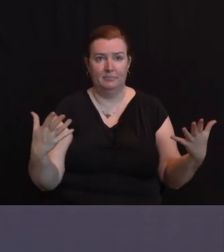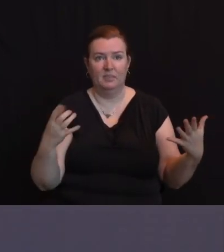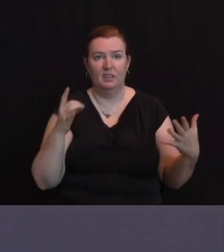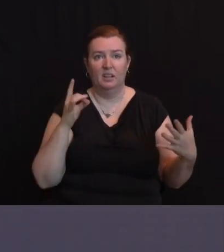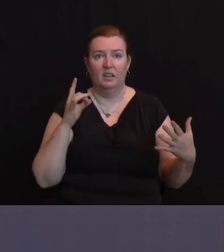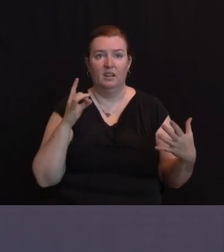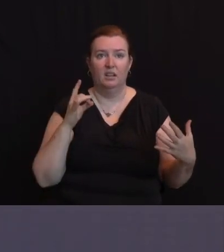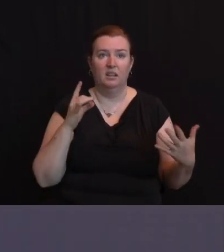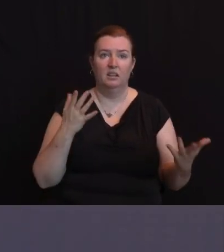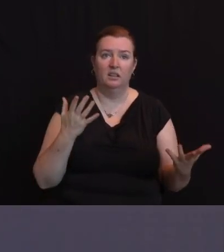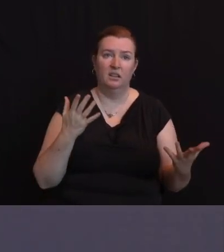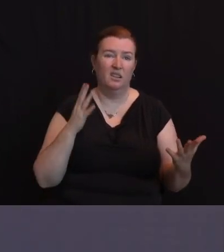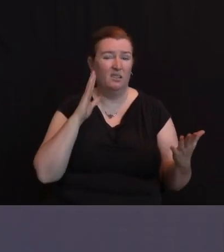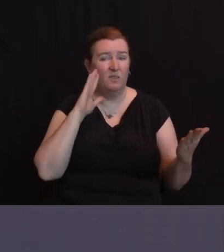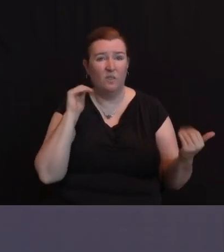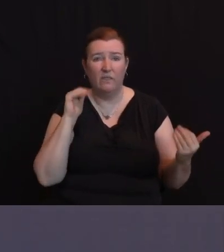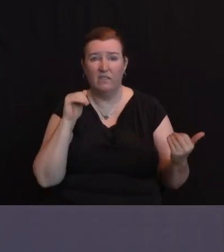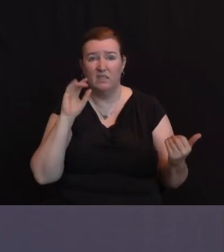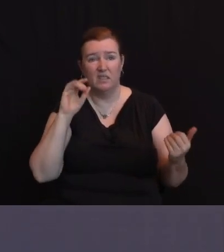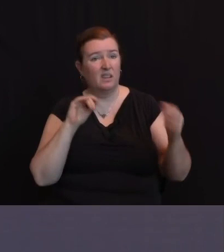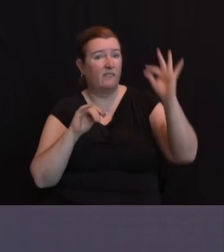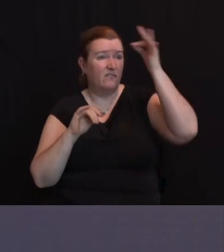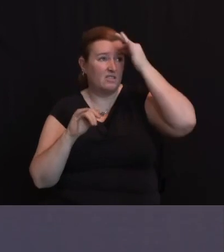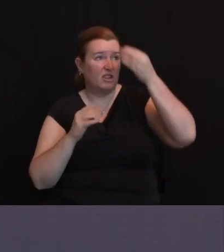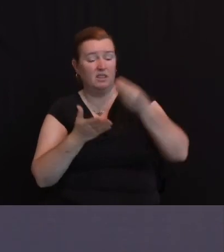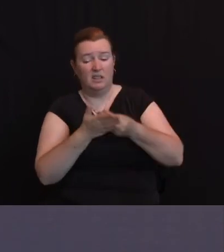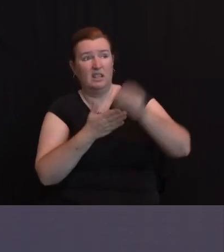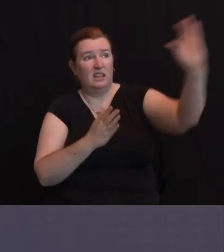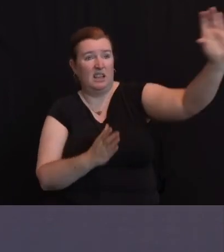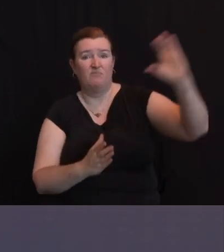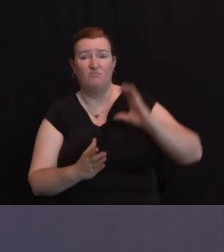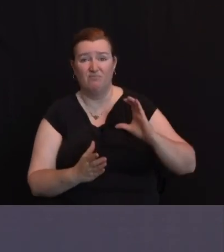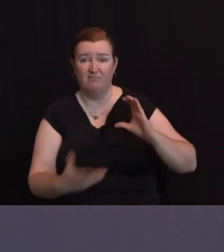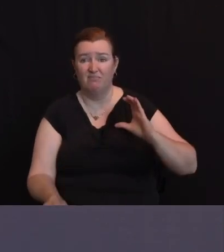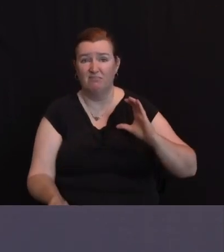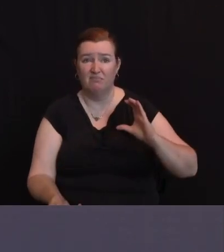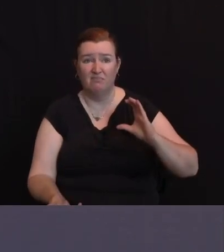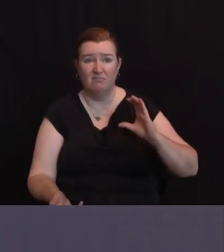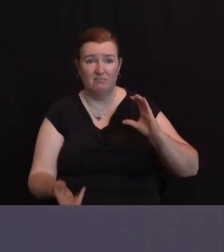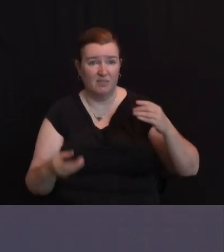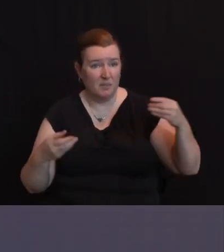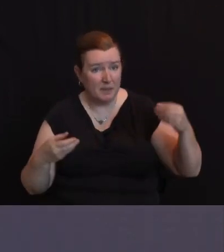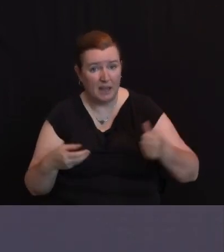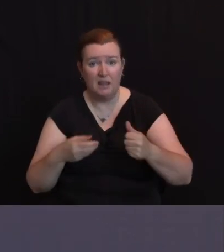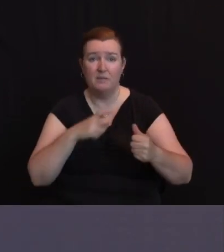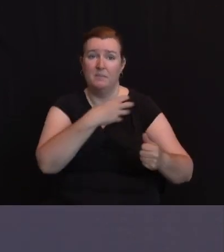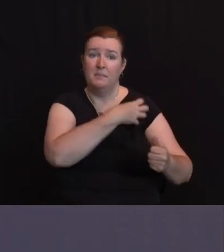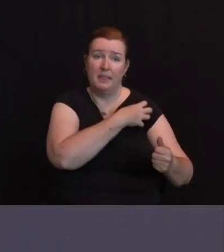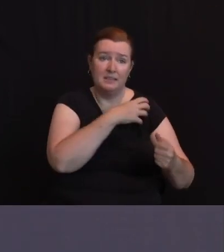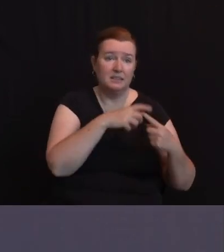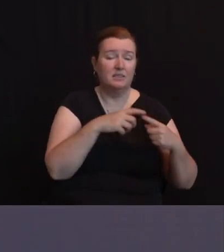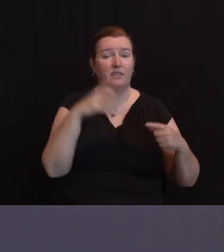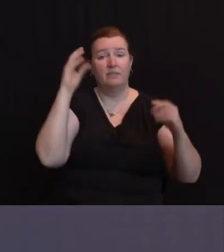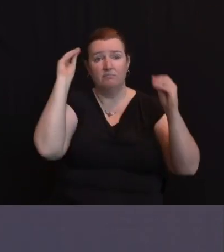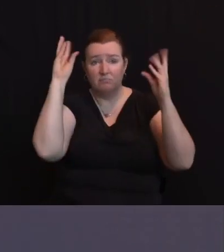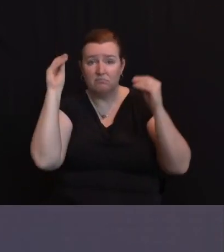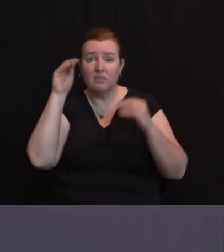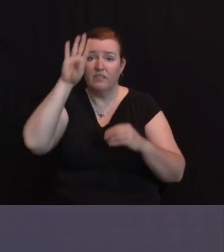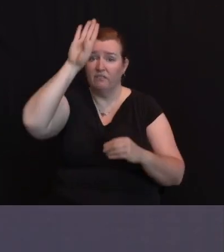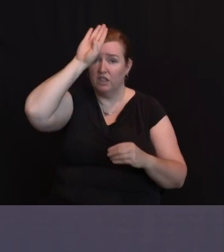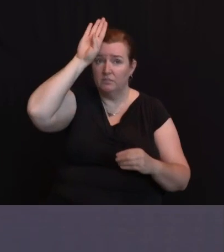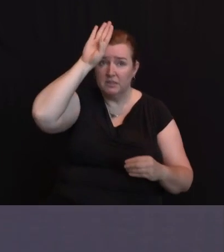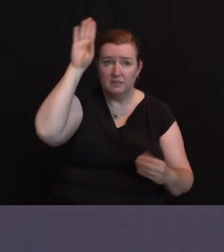need federal direct cash assistance if we're going to keep the frontline workers in their jobs. Folks who are on unemployment insurance